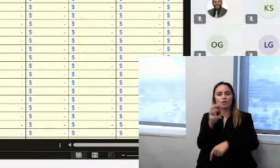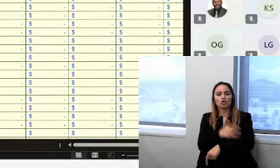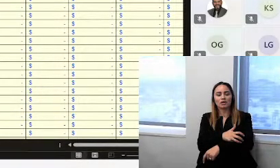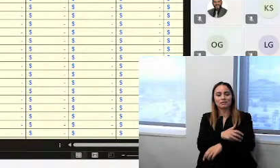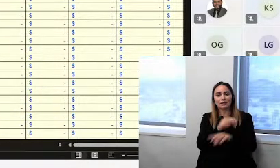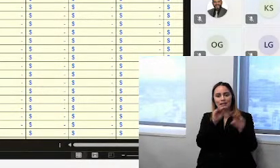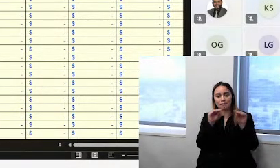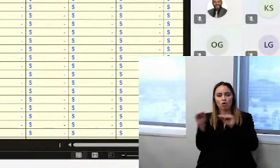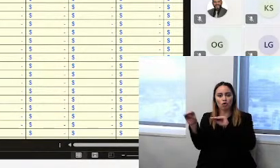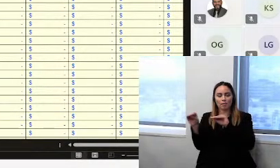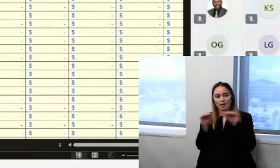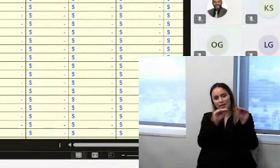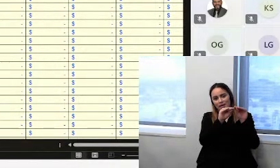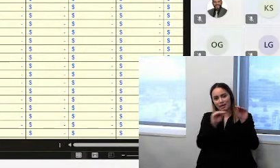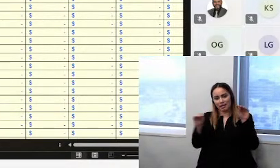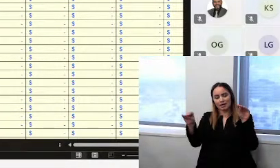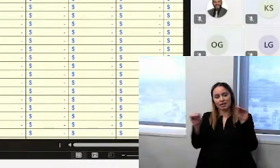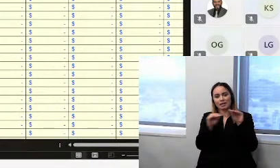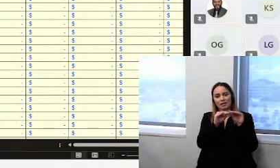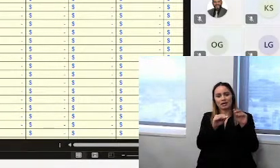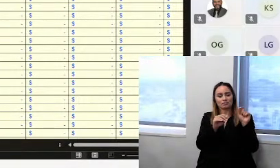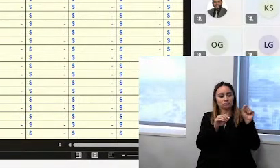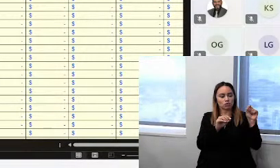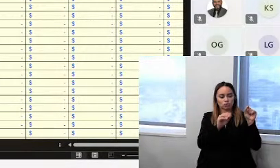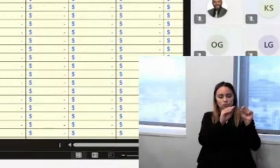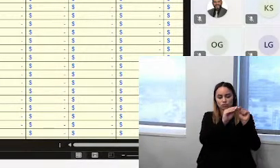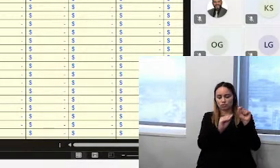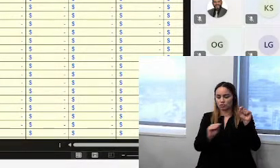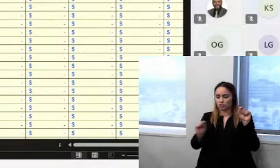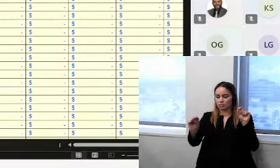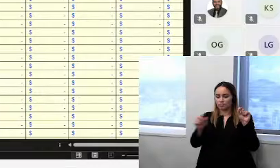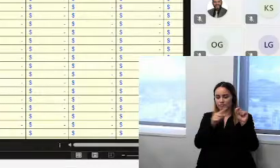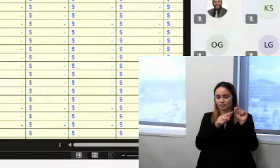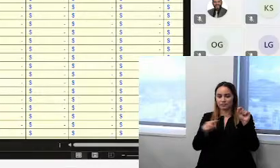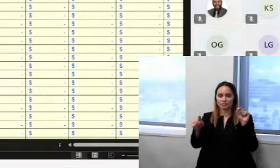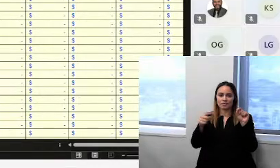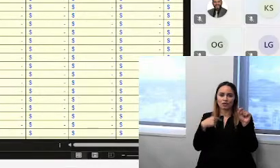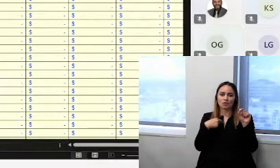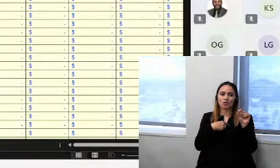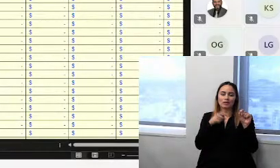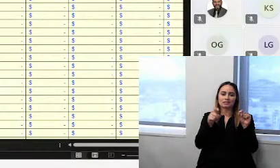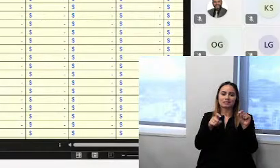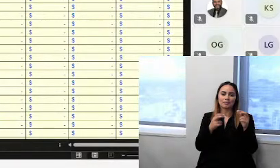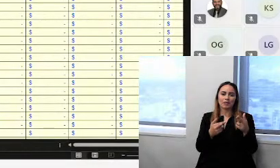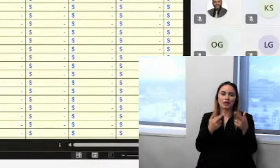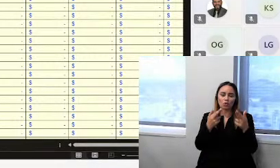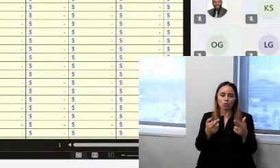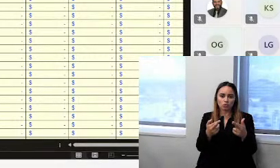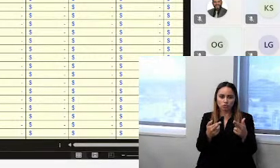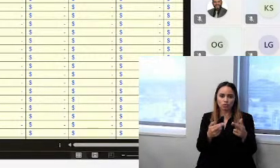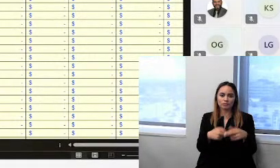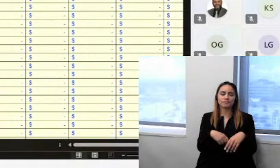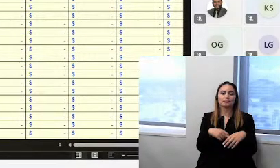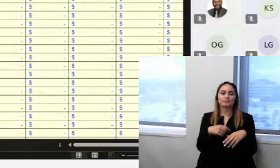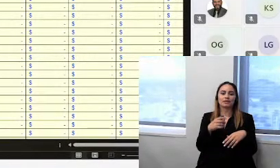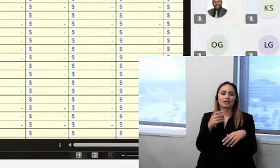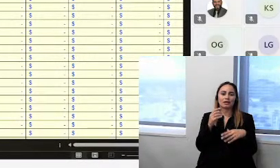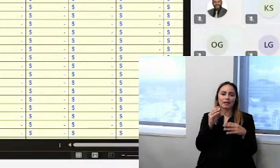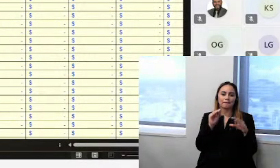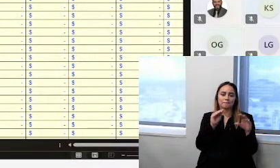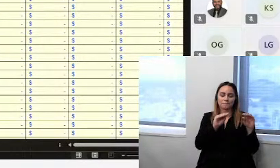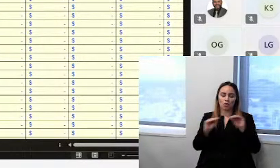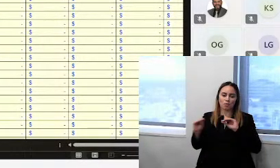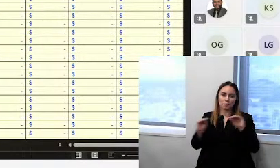is very necessitate reactive resources. So that is also part of the study on how the movement of power, so it doesn't